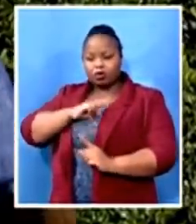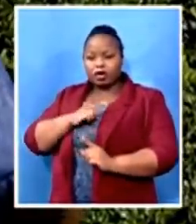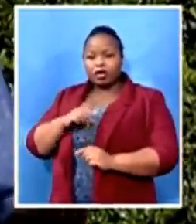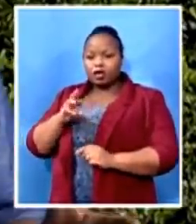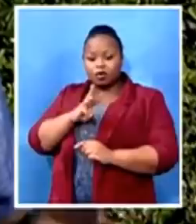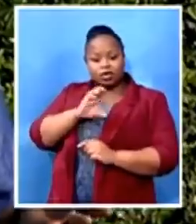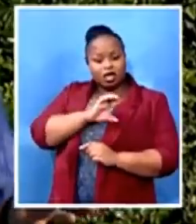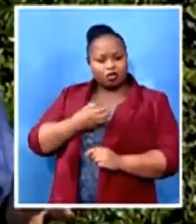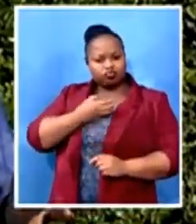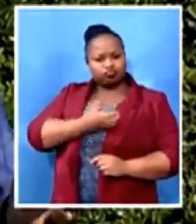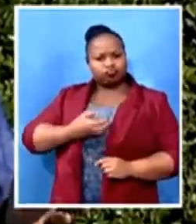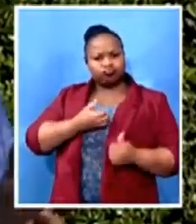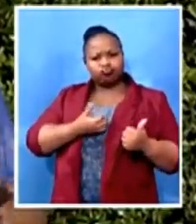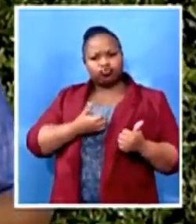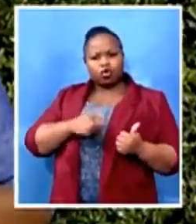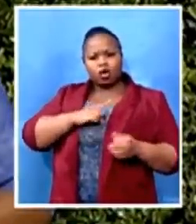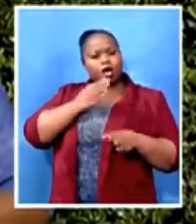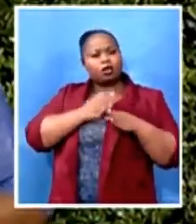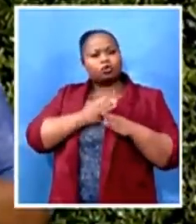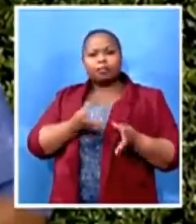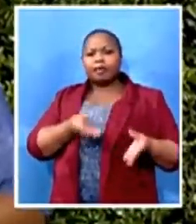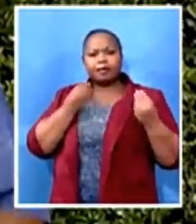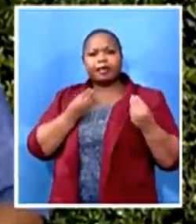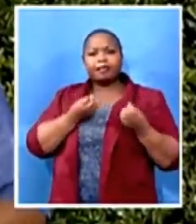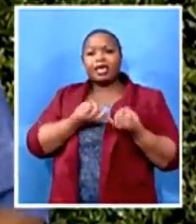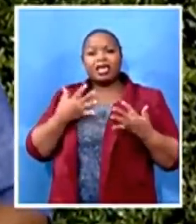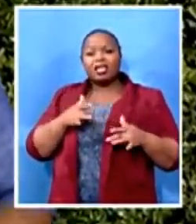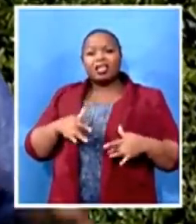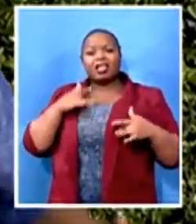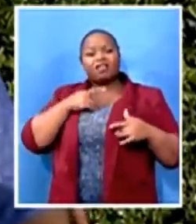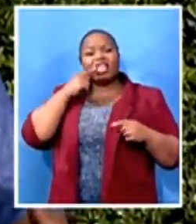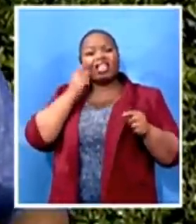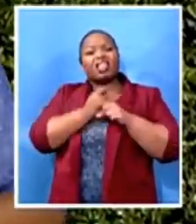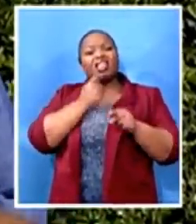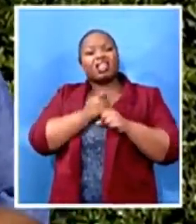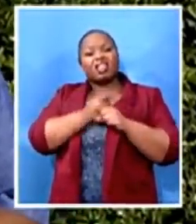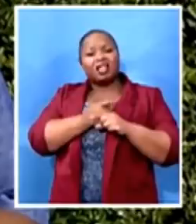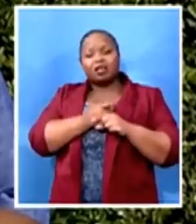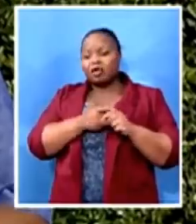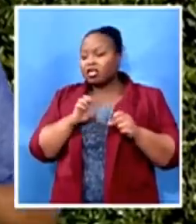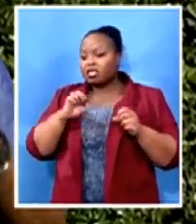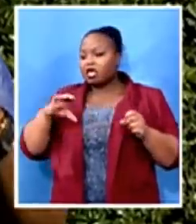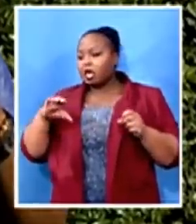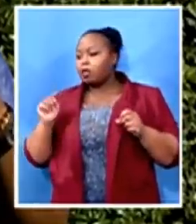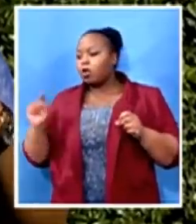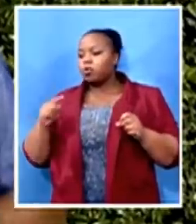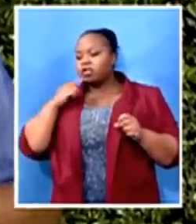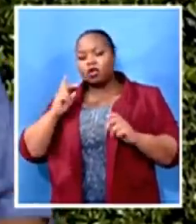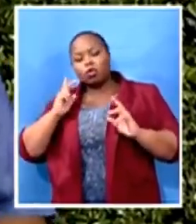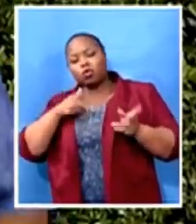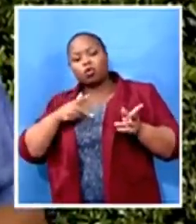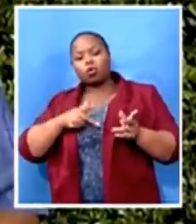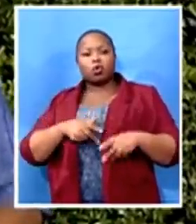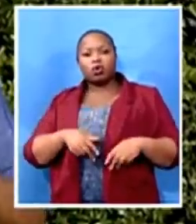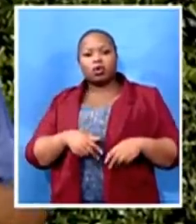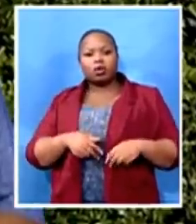there. Most of them are staying in informal settlement. There is no way that Eastern Cape will say people from Western Cape cannot come back home, dead